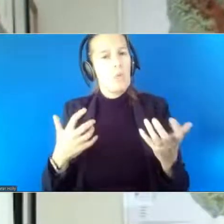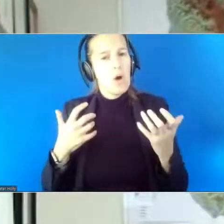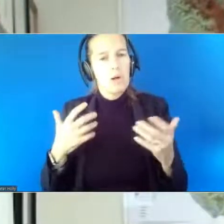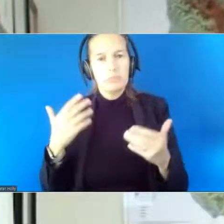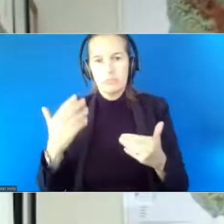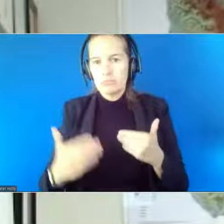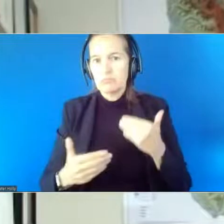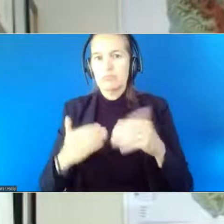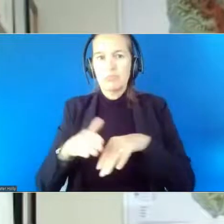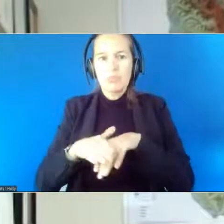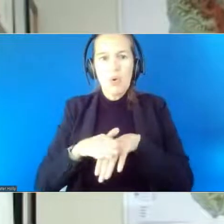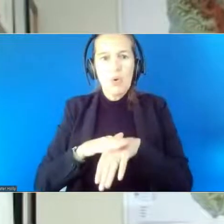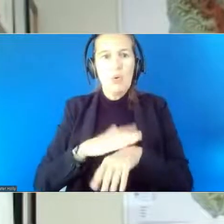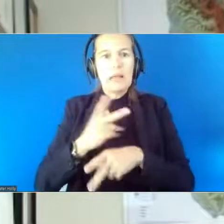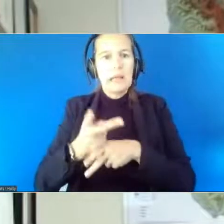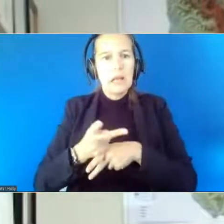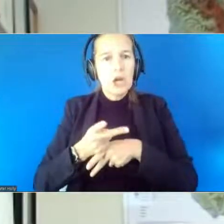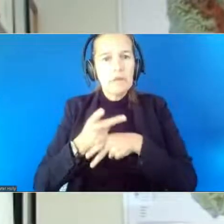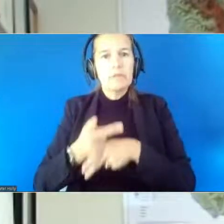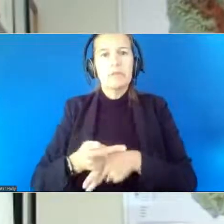carefully.